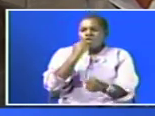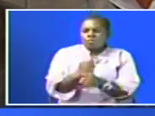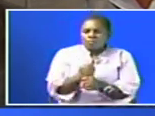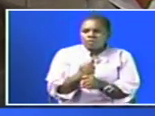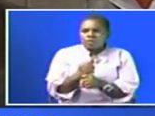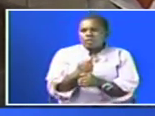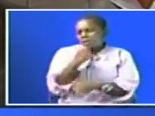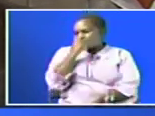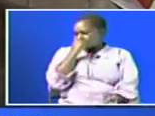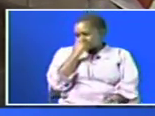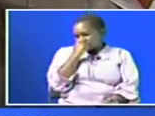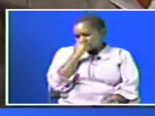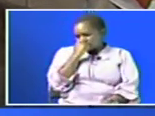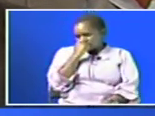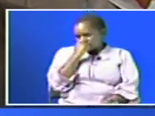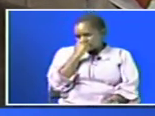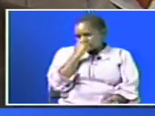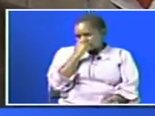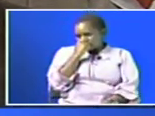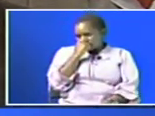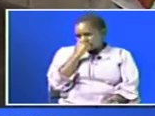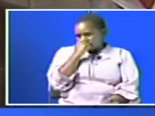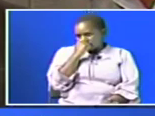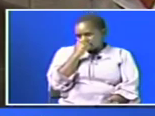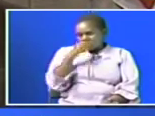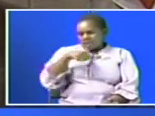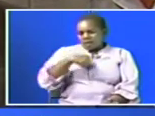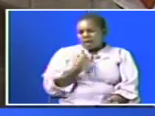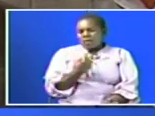So I wish if our Kenyan